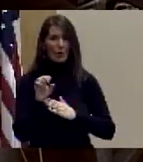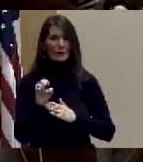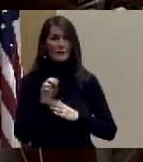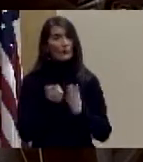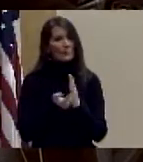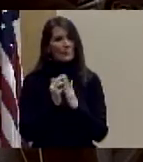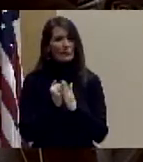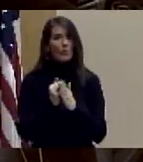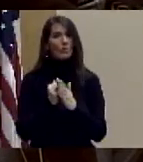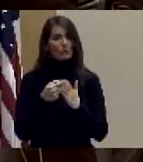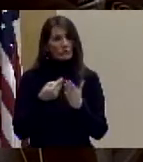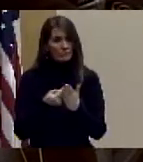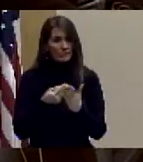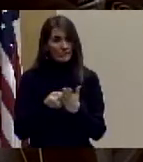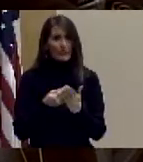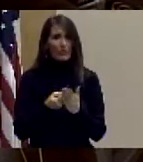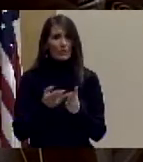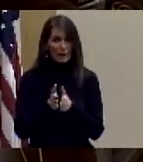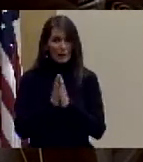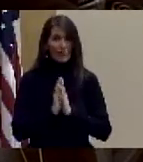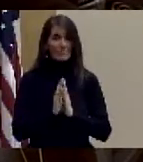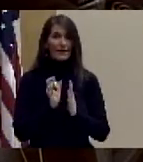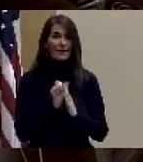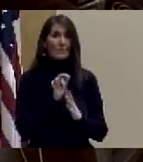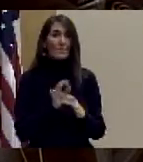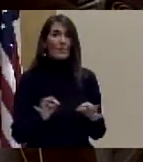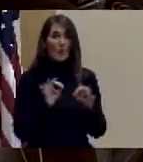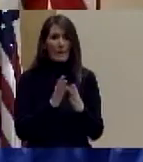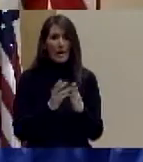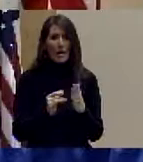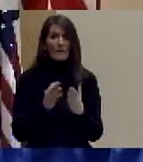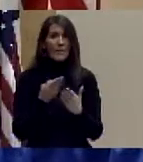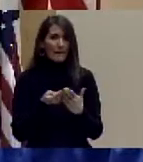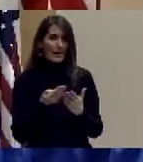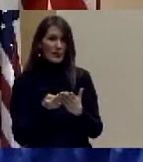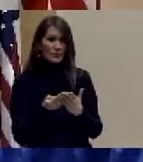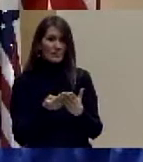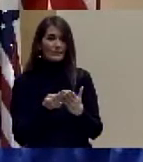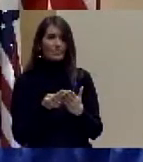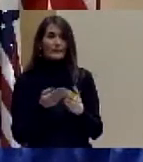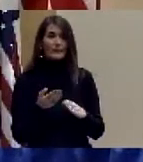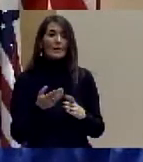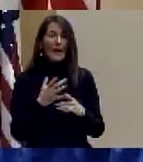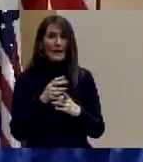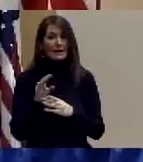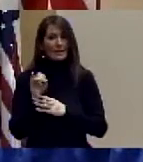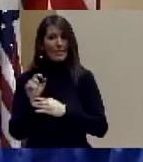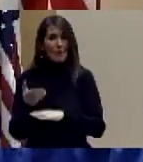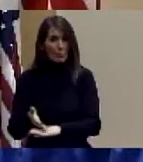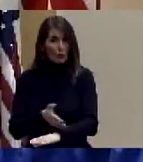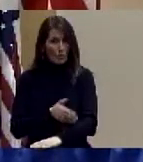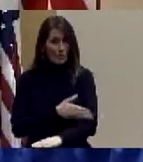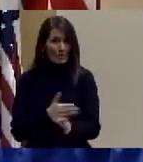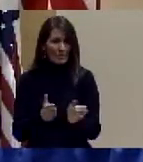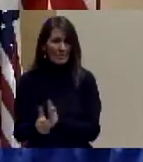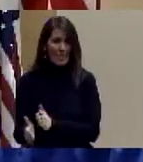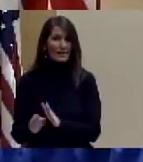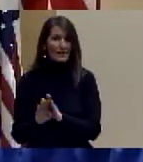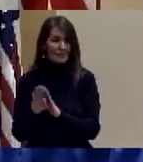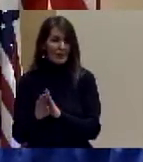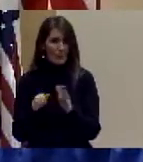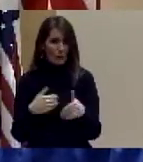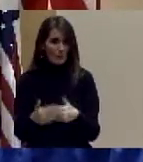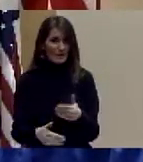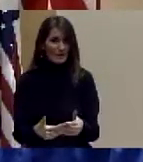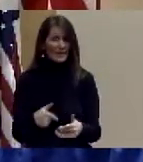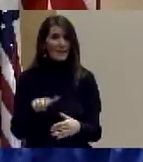budget requests as an integral part of our budget development and capital improvement plan development process.